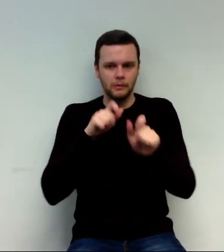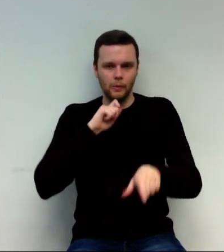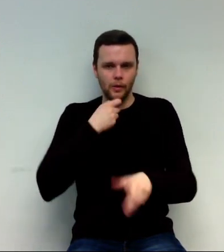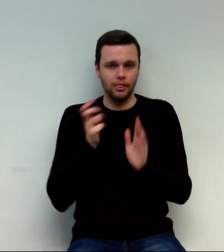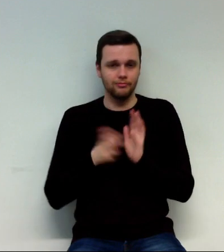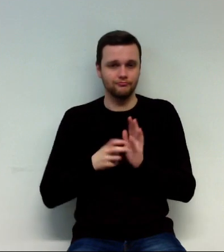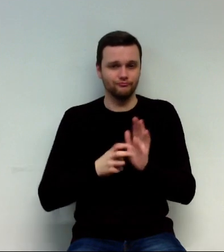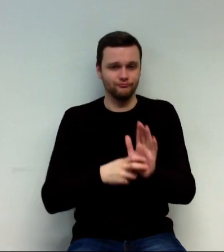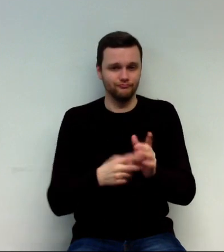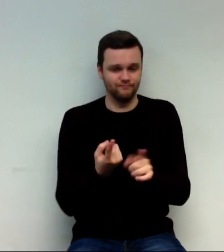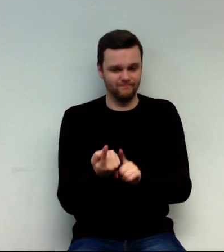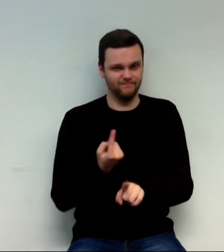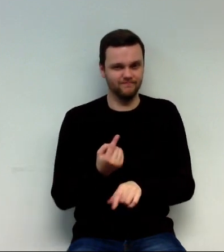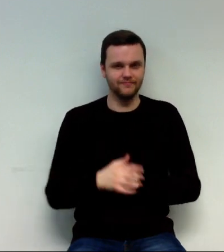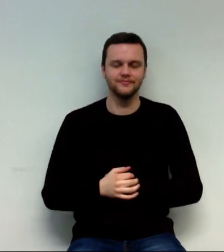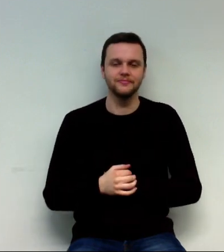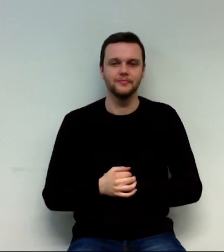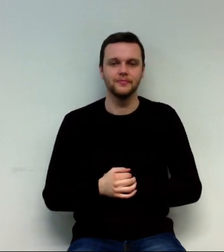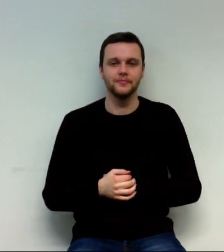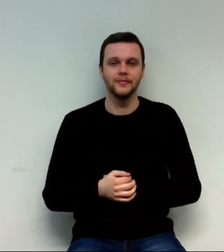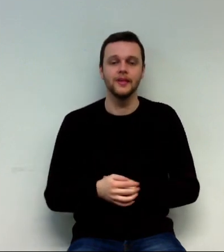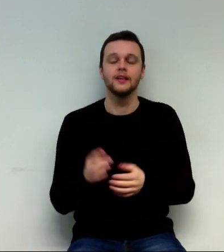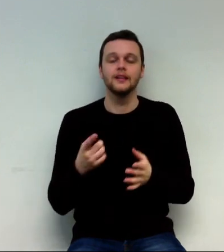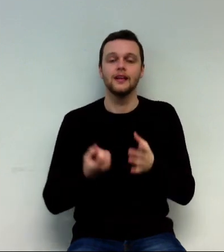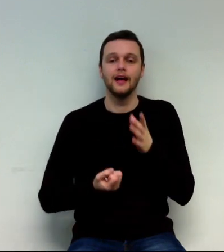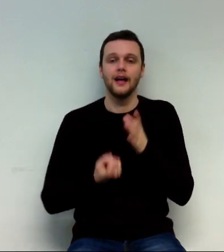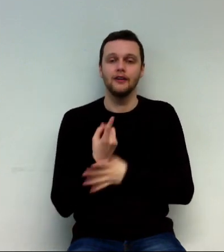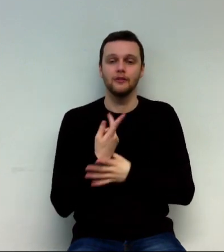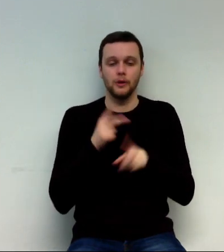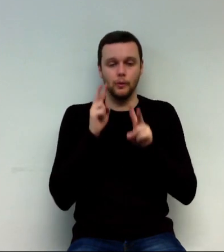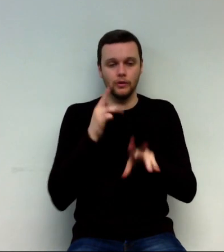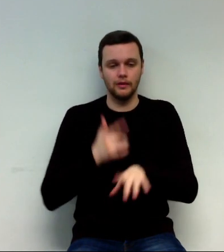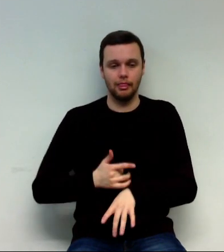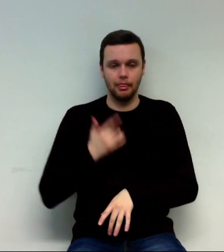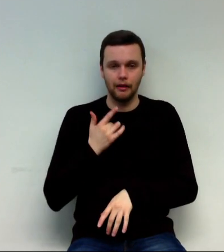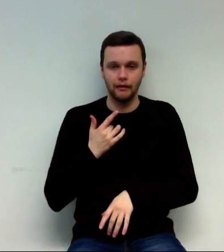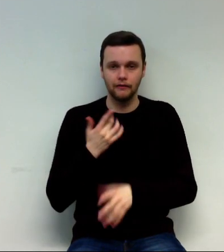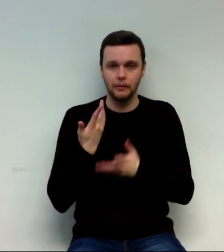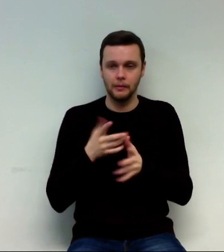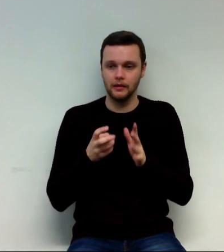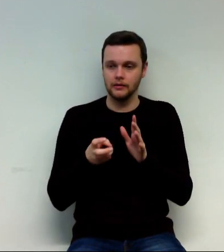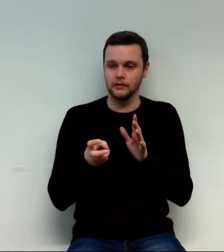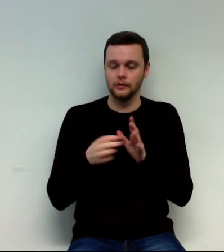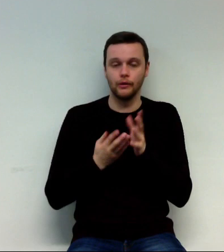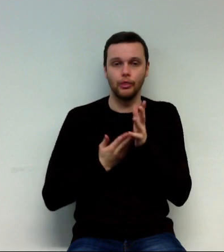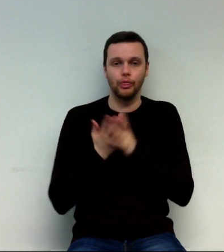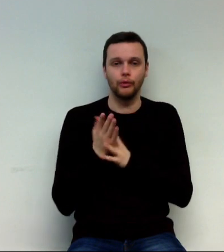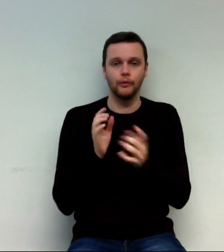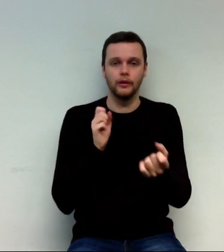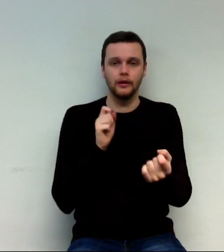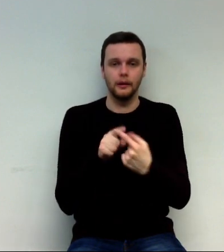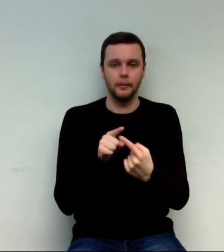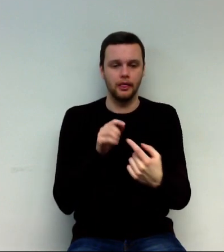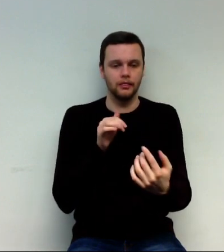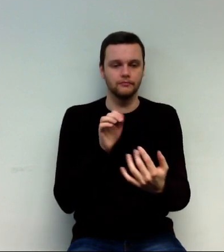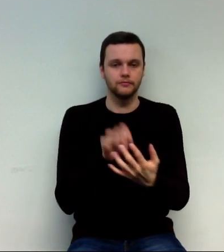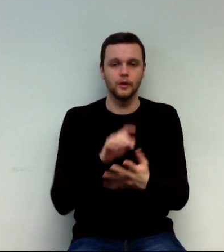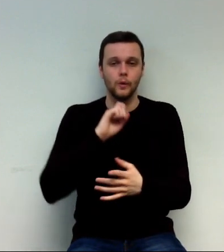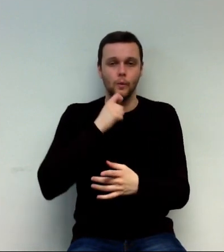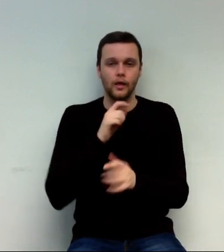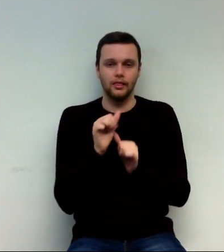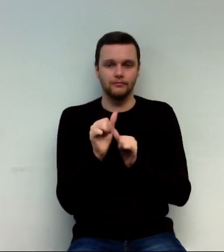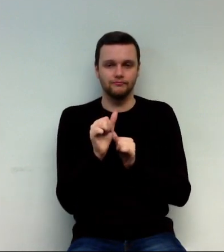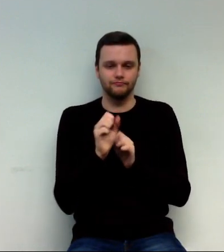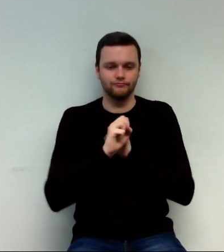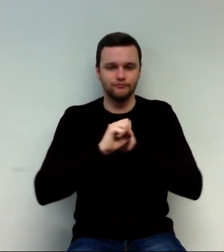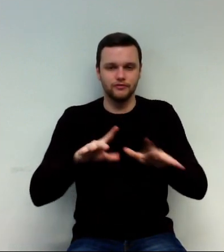registered. And if you've been watching live today and you booked through the email sign-up form, we'll be sending out a really, really